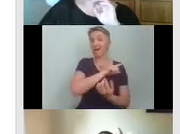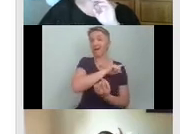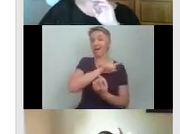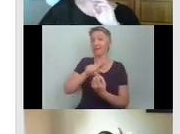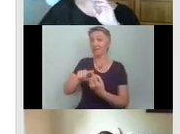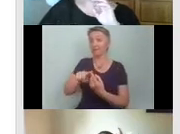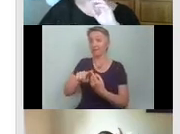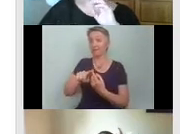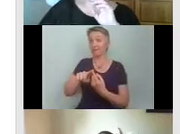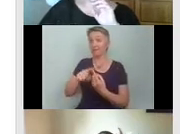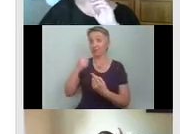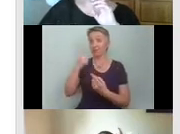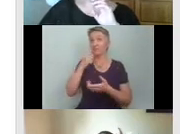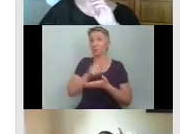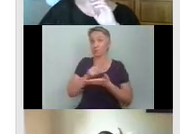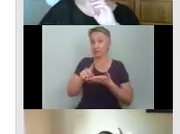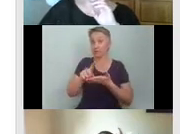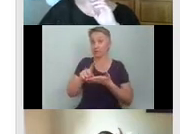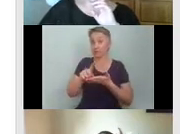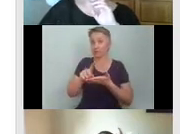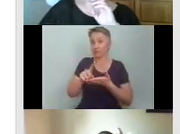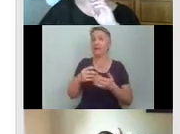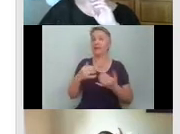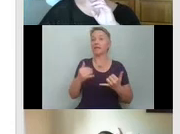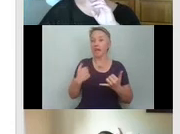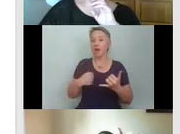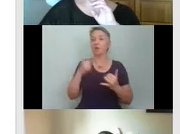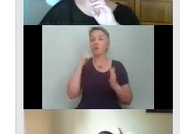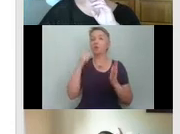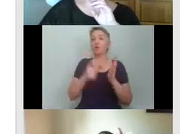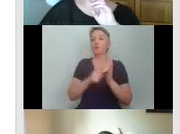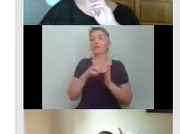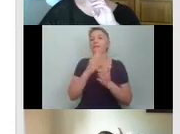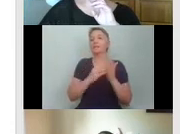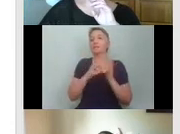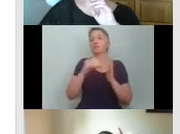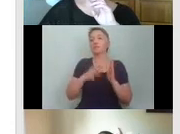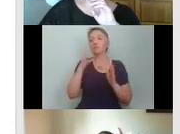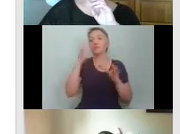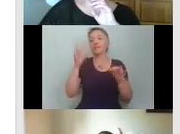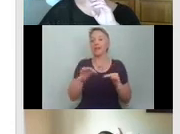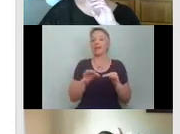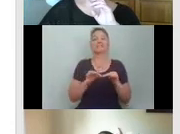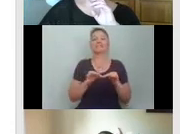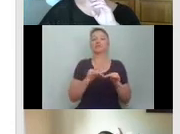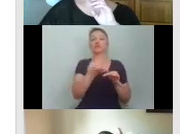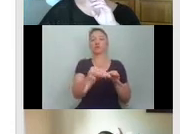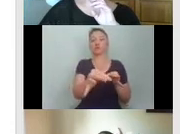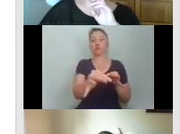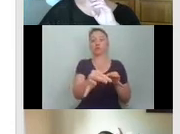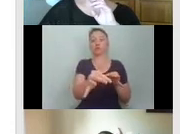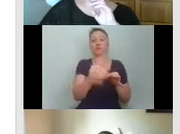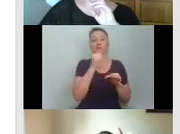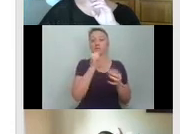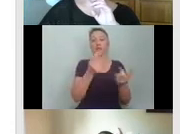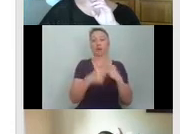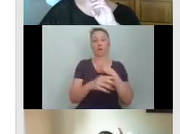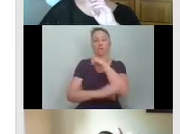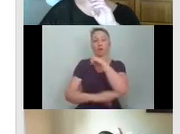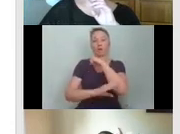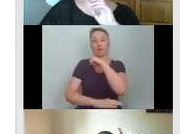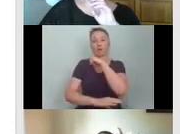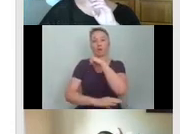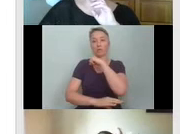this past week, and now we've started to see some deferrals. So we're starting to see some students